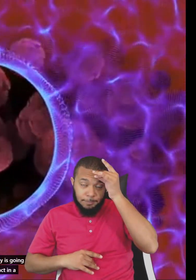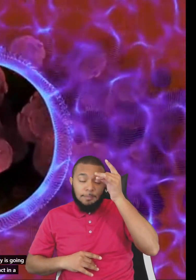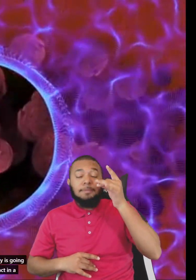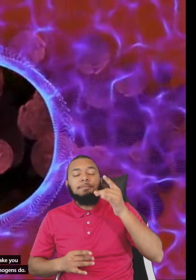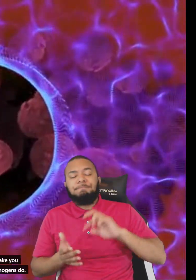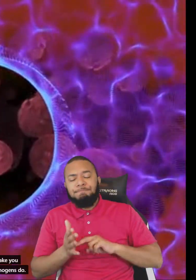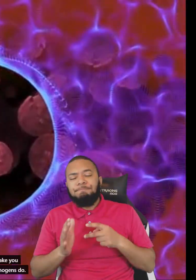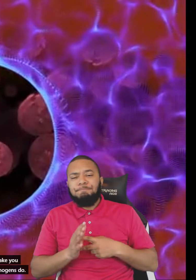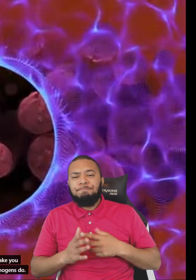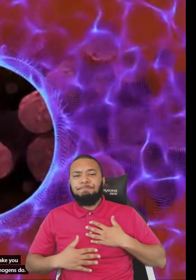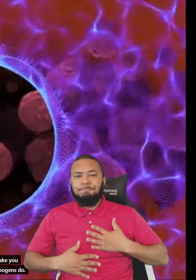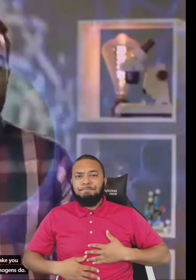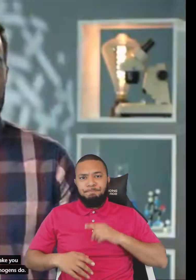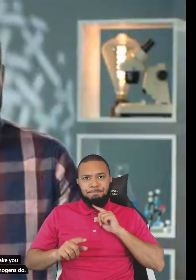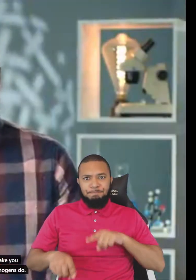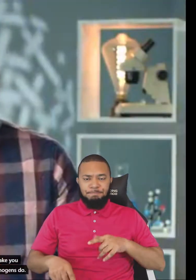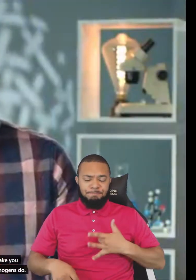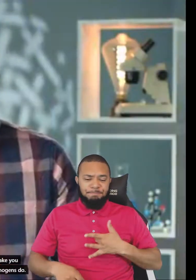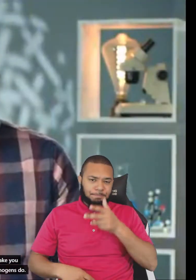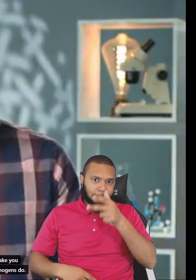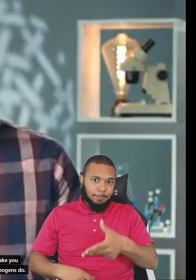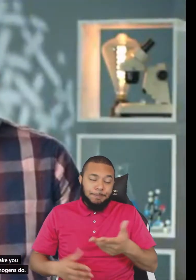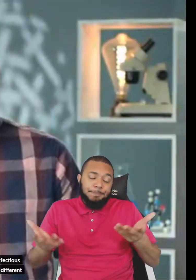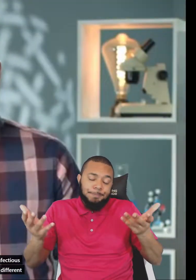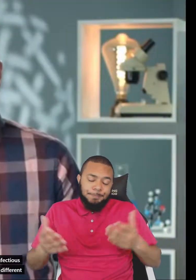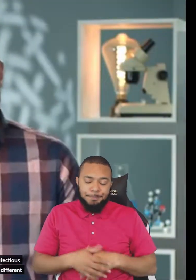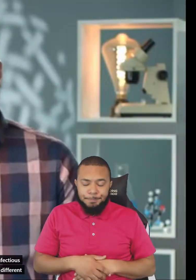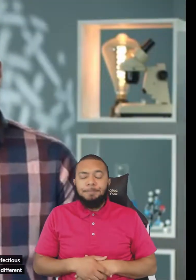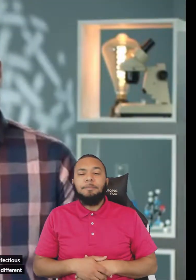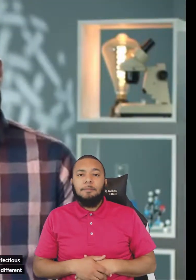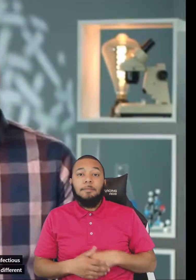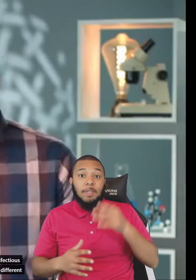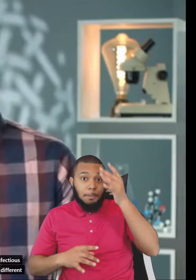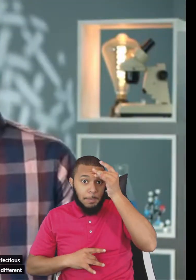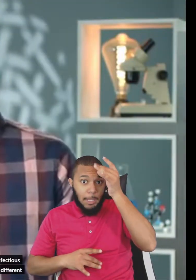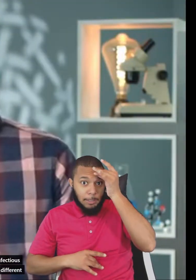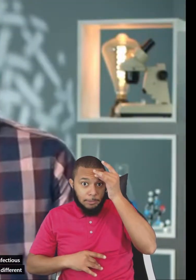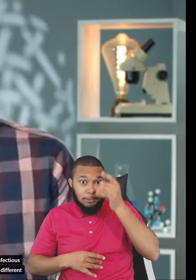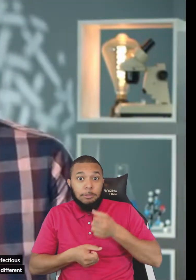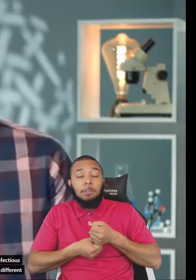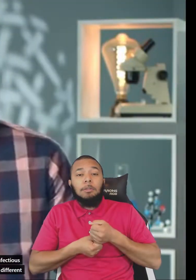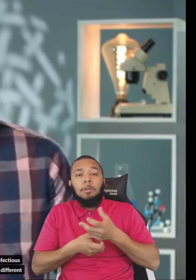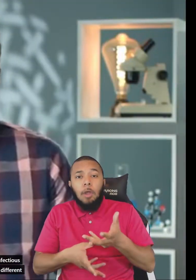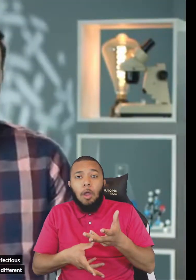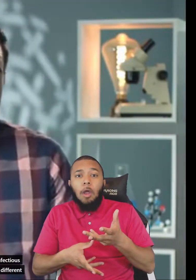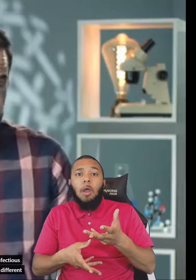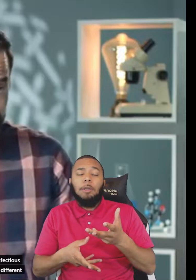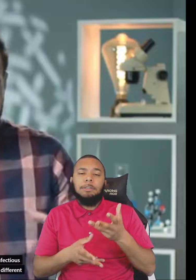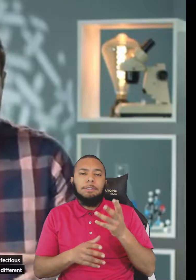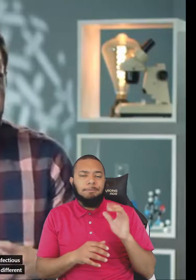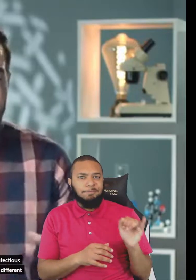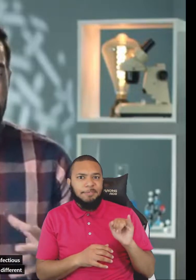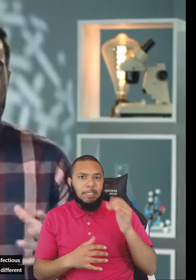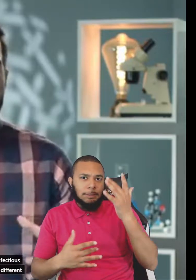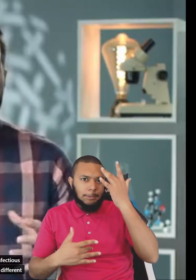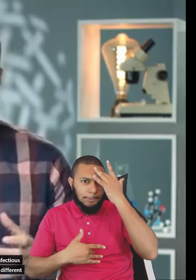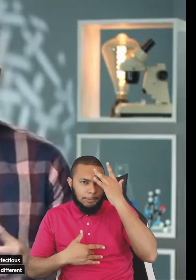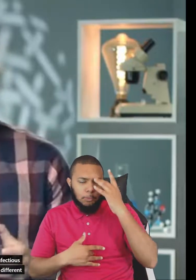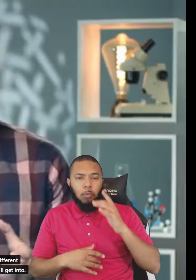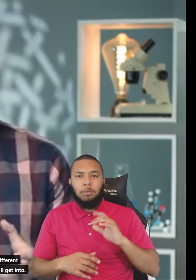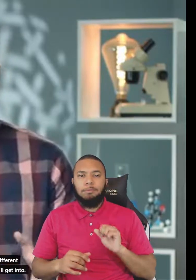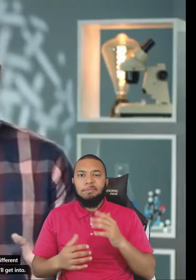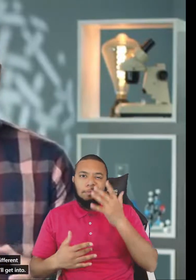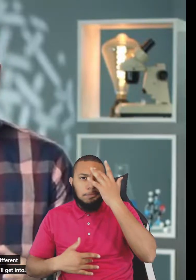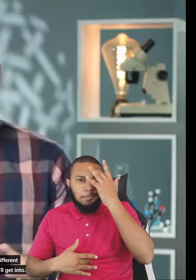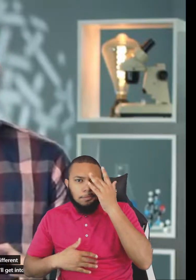to react in a way that's not going to make you feel good. So that's what pathogens do. They cause some type of infectious disease. And there's a lot of